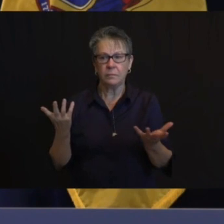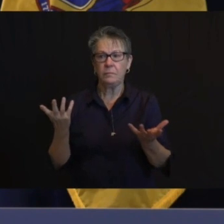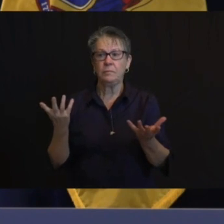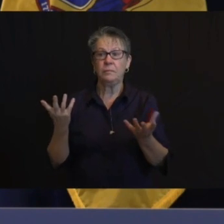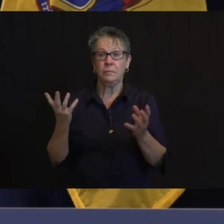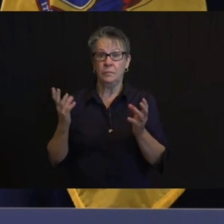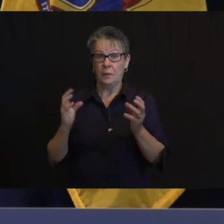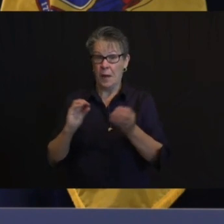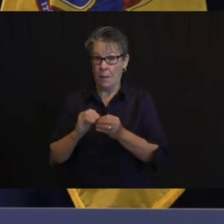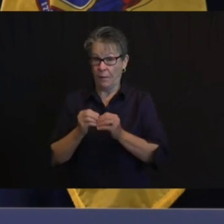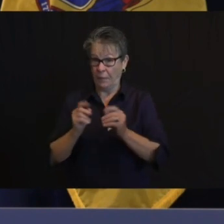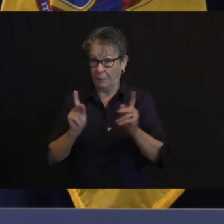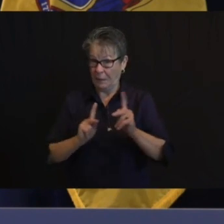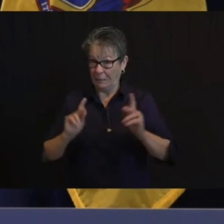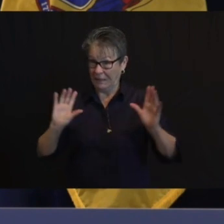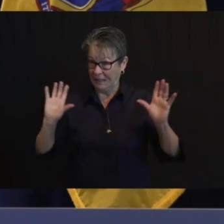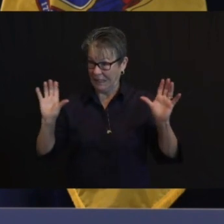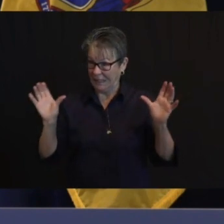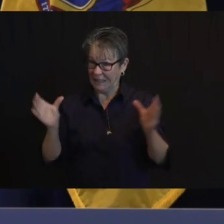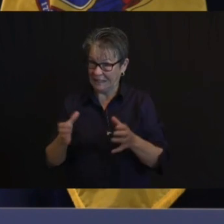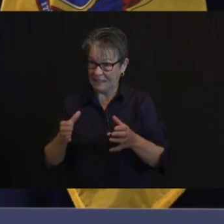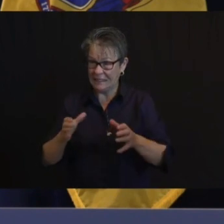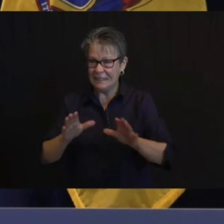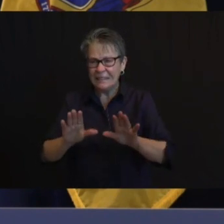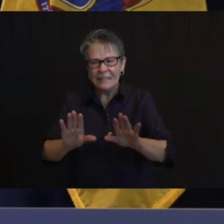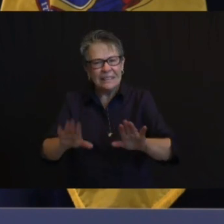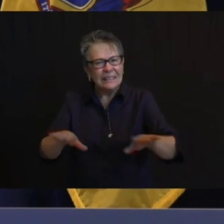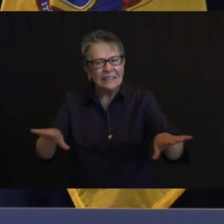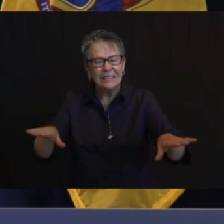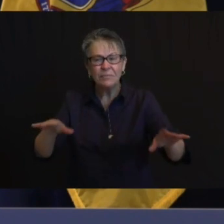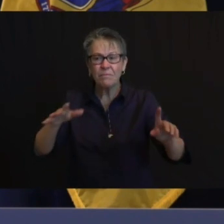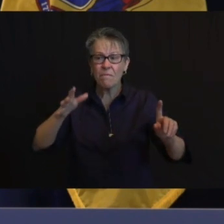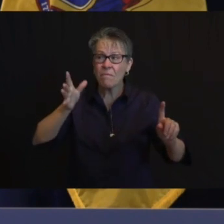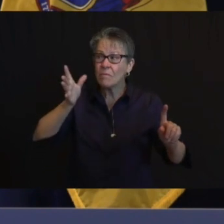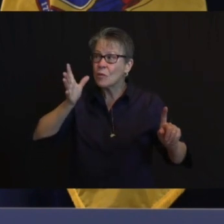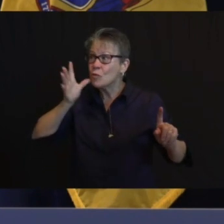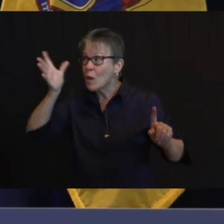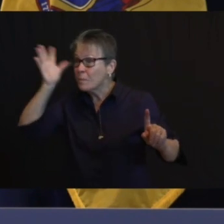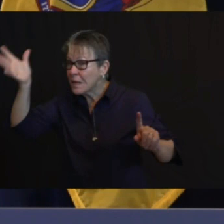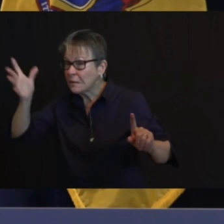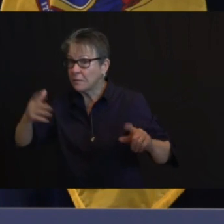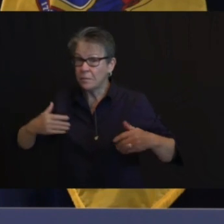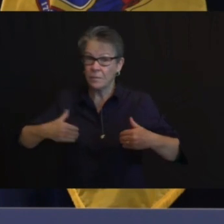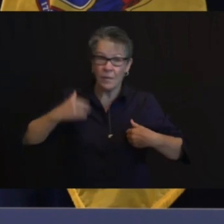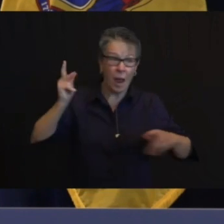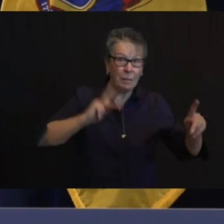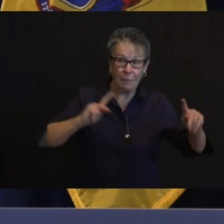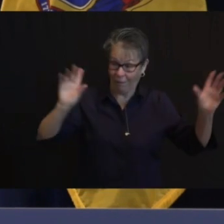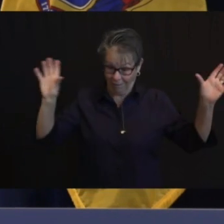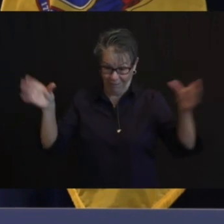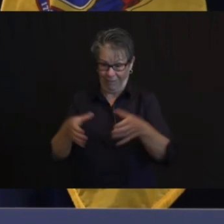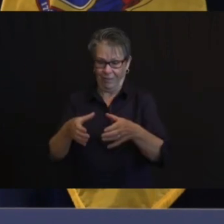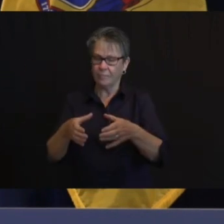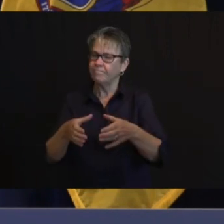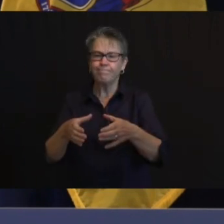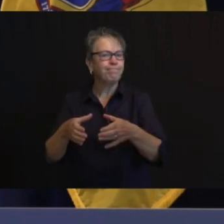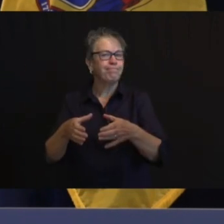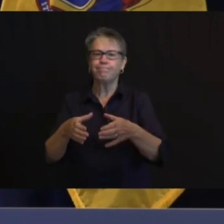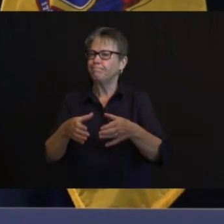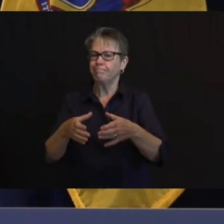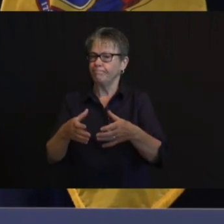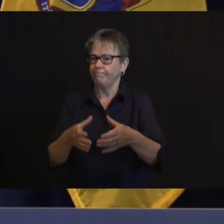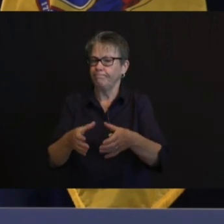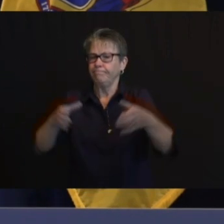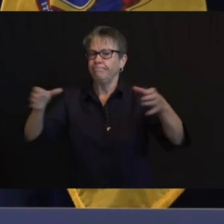and avoiding multi-generational gatherings on the inside, at least, are the two specific pieces of advice. Keep